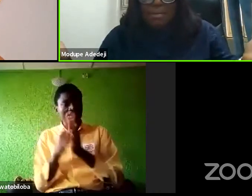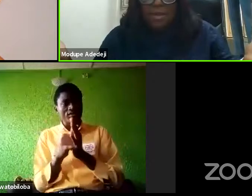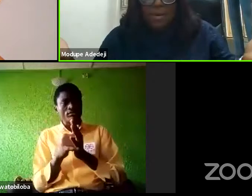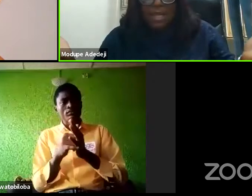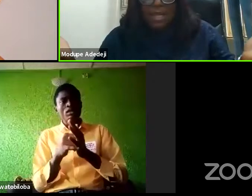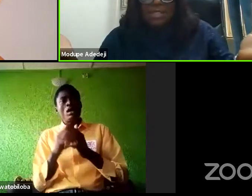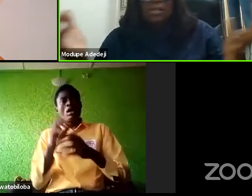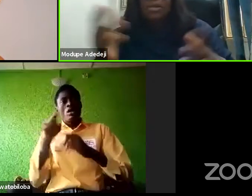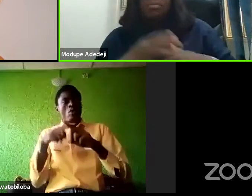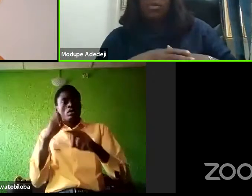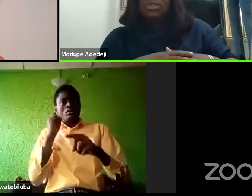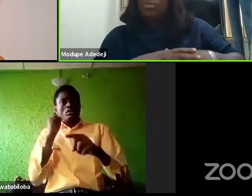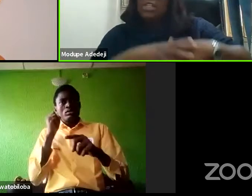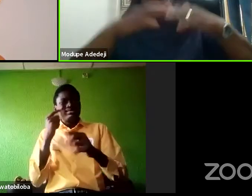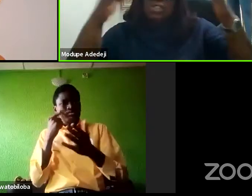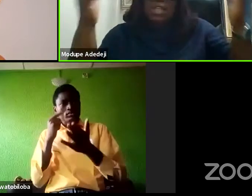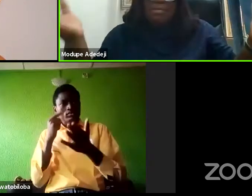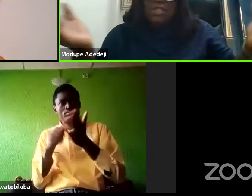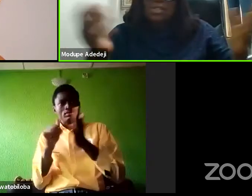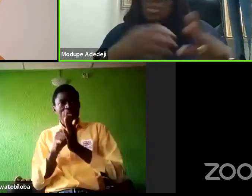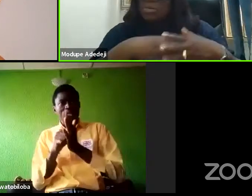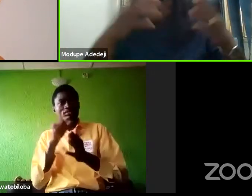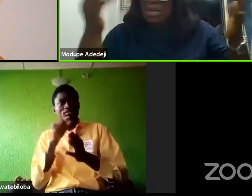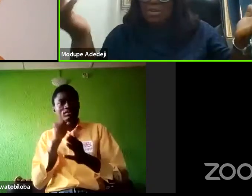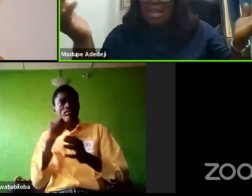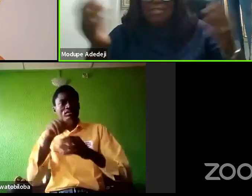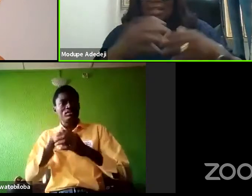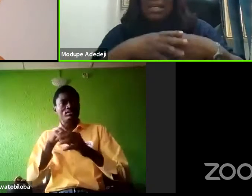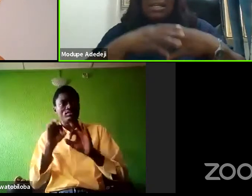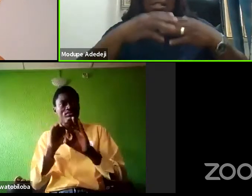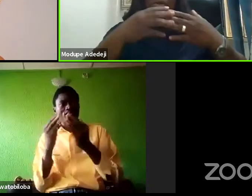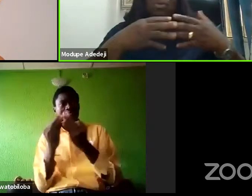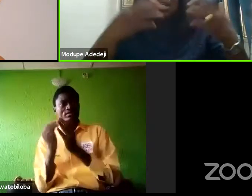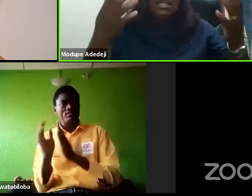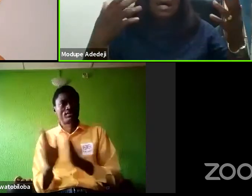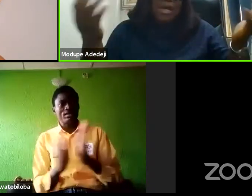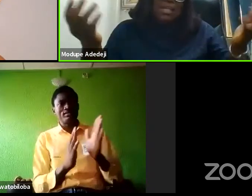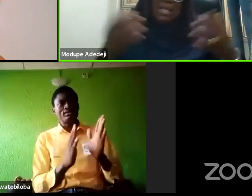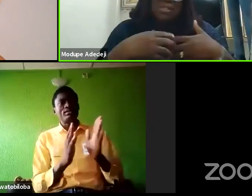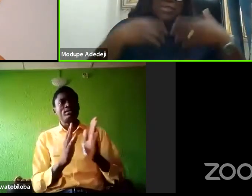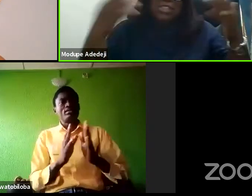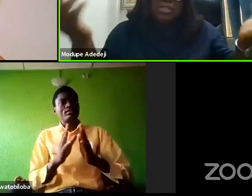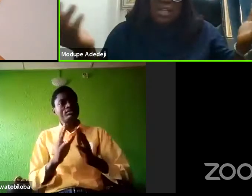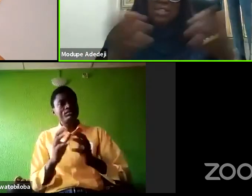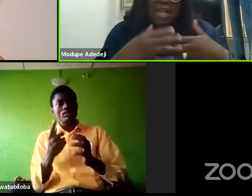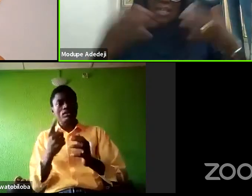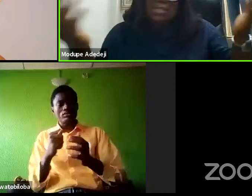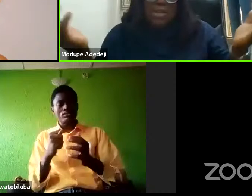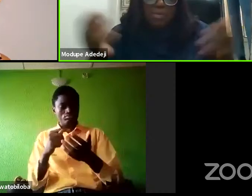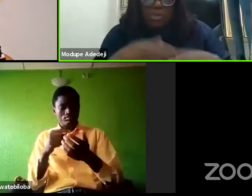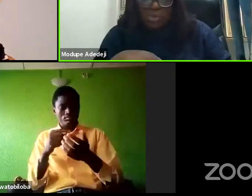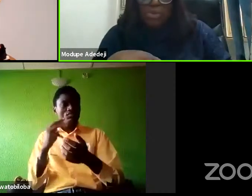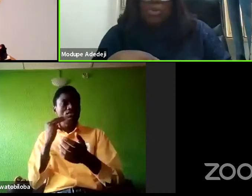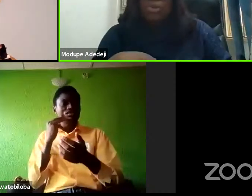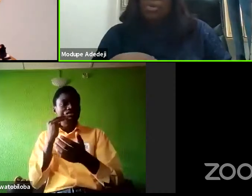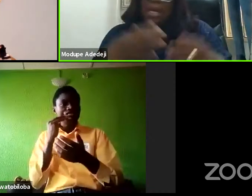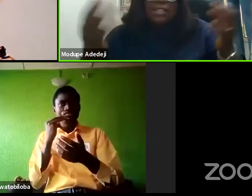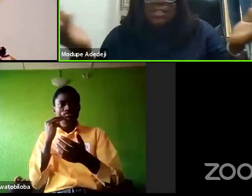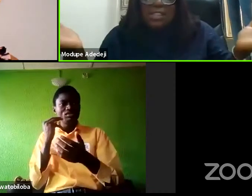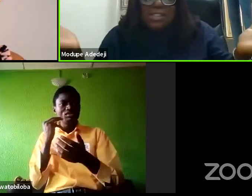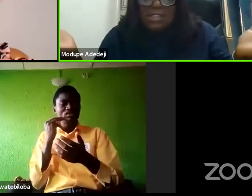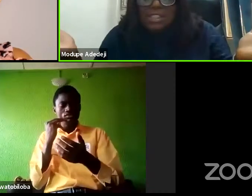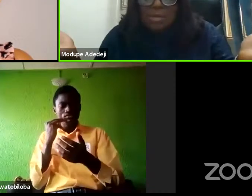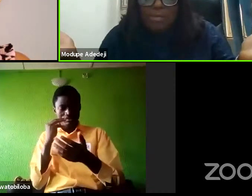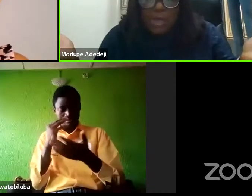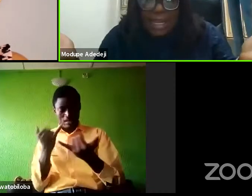her family planning, but when she noticed that her menses was becoming irregular, in fact, she could say in her mind that it's like it's menopause.